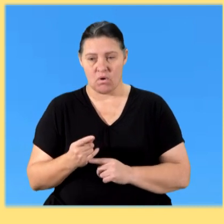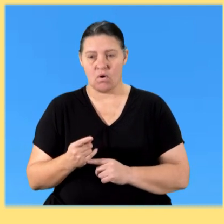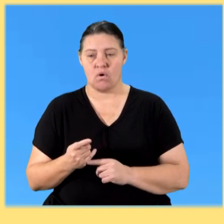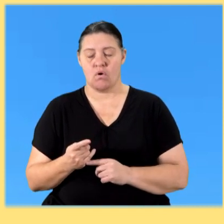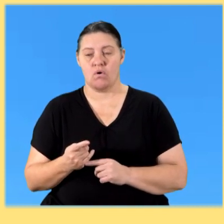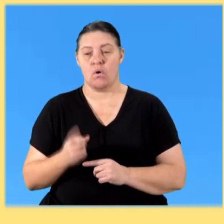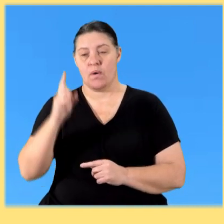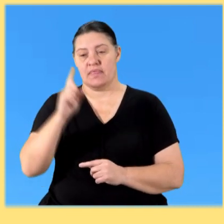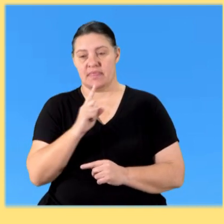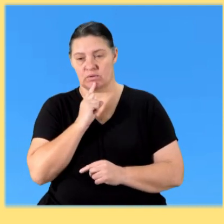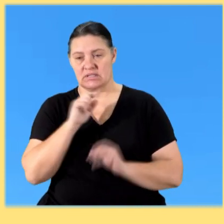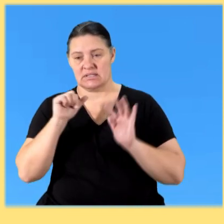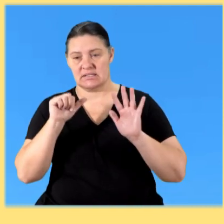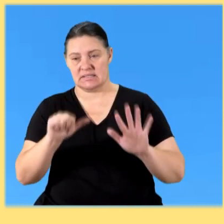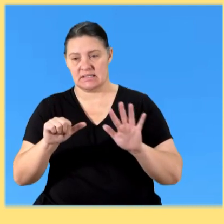wages journal,